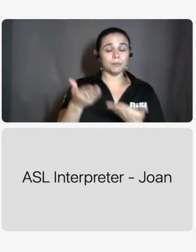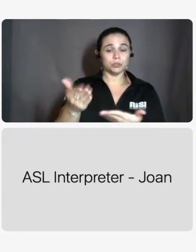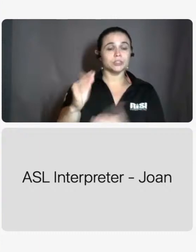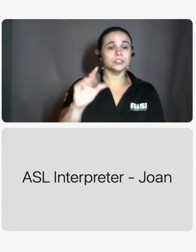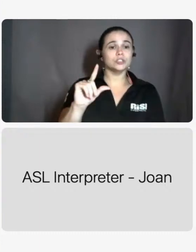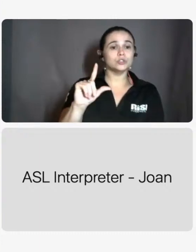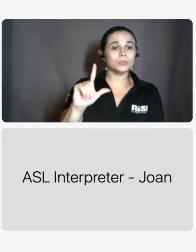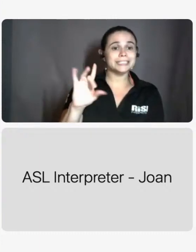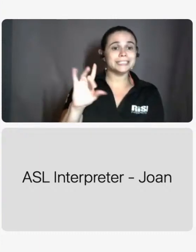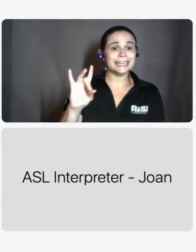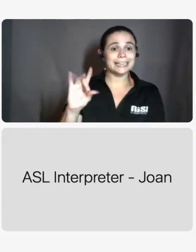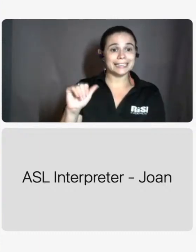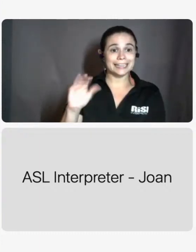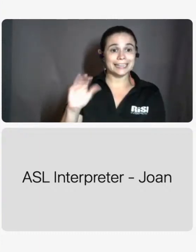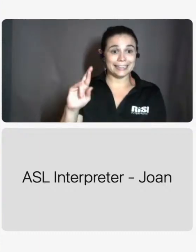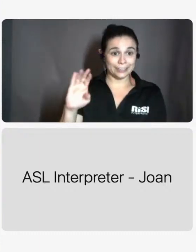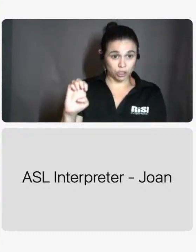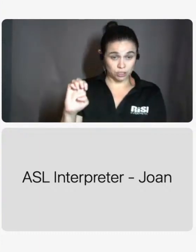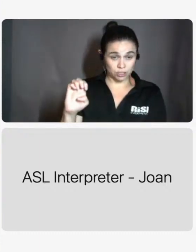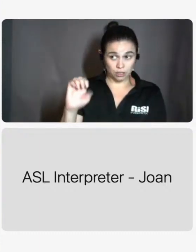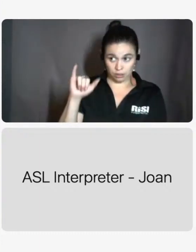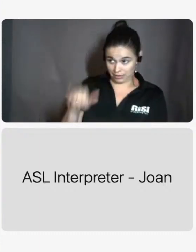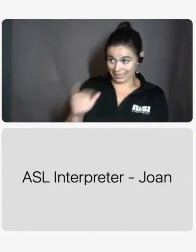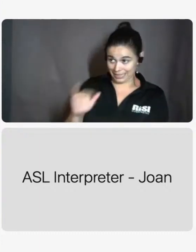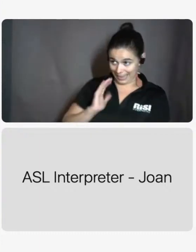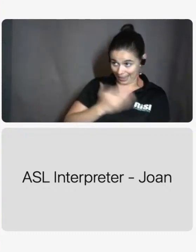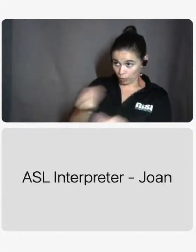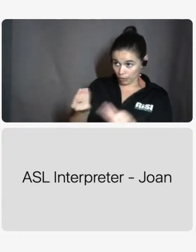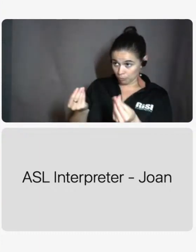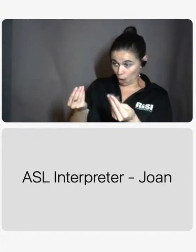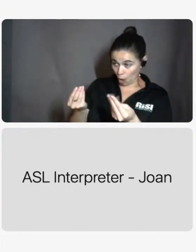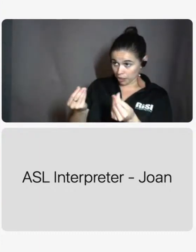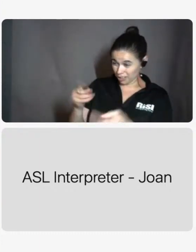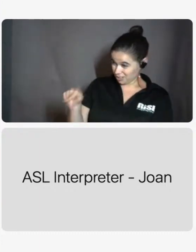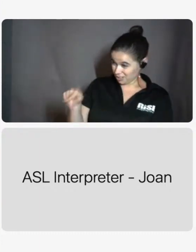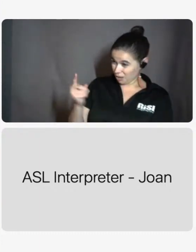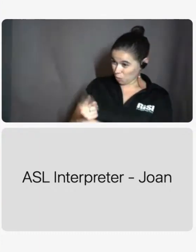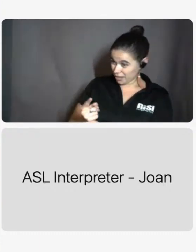that correct, Dr. Miranda? That is our property. We don't have to go out.